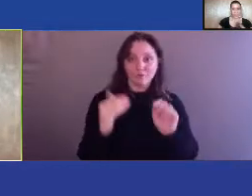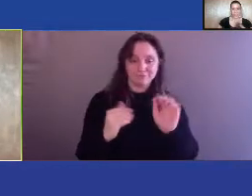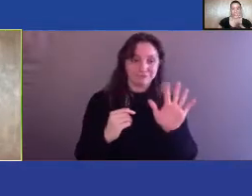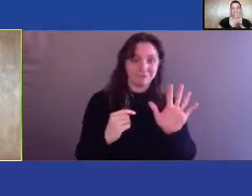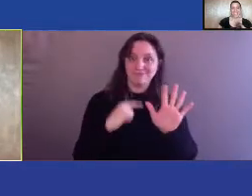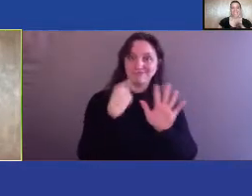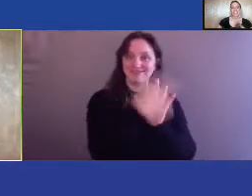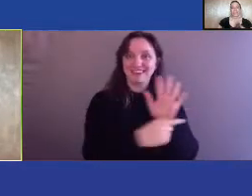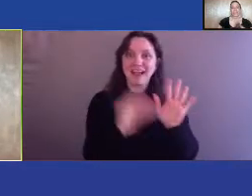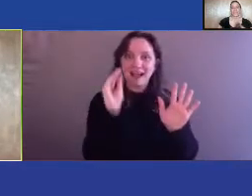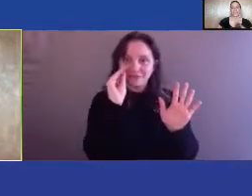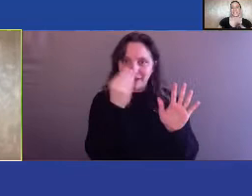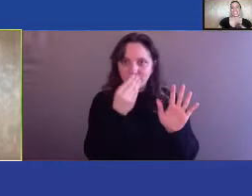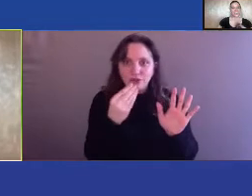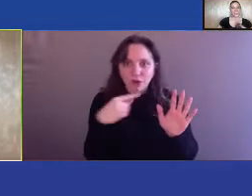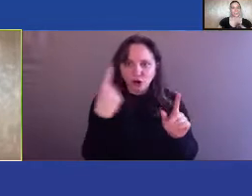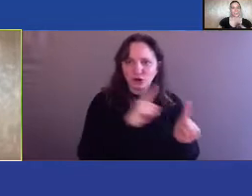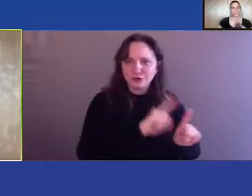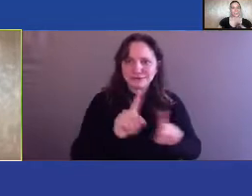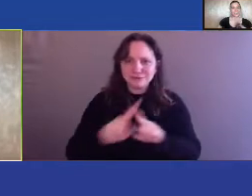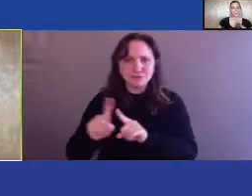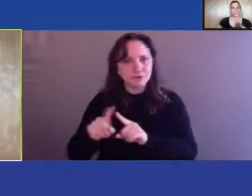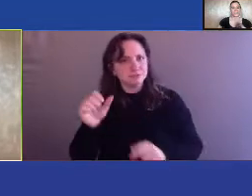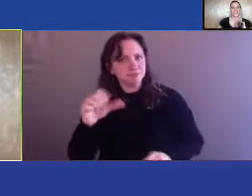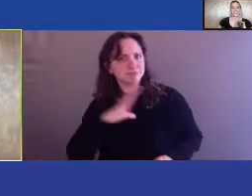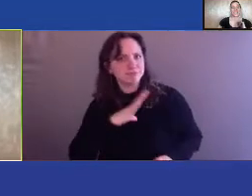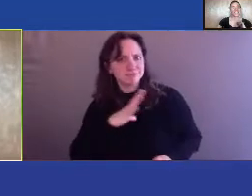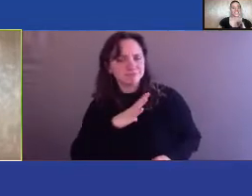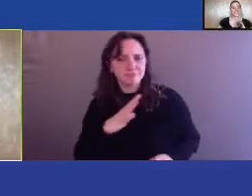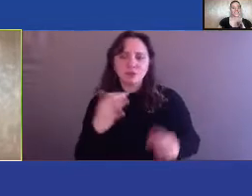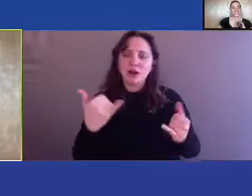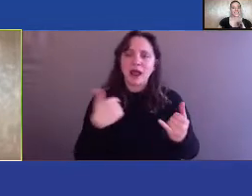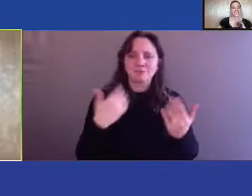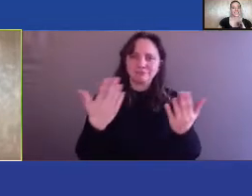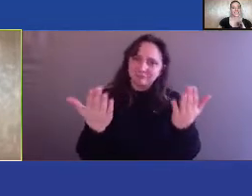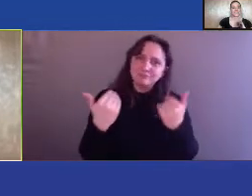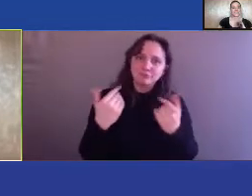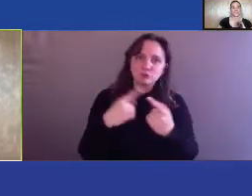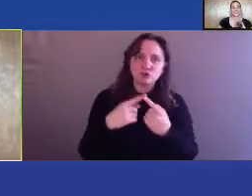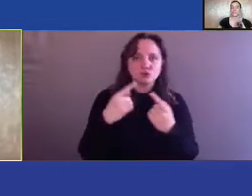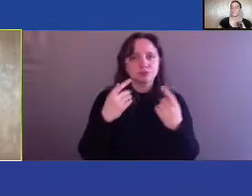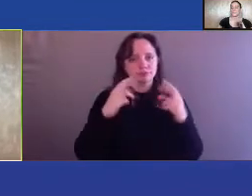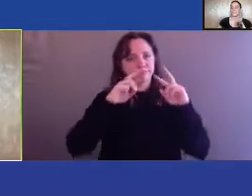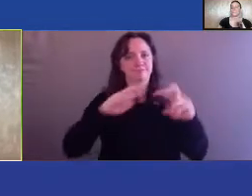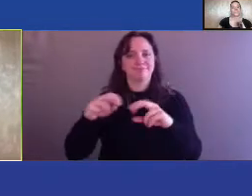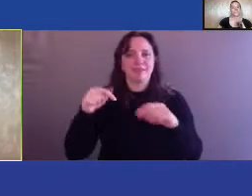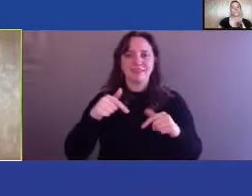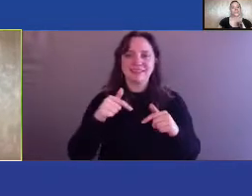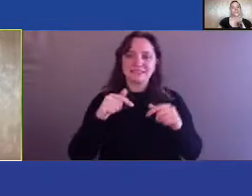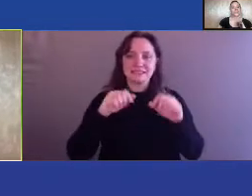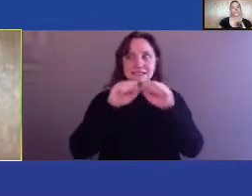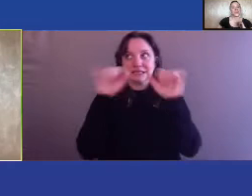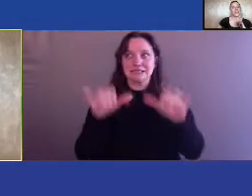of these components in depth with me now. Next slide, please.